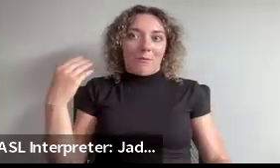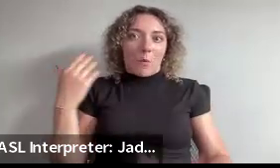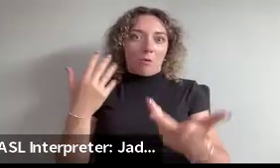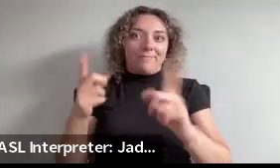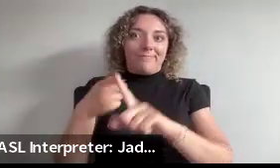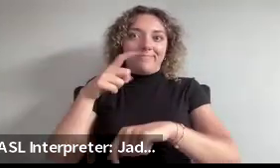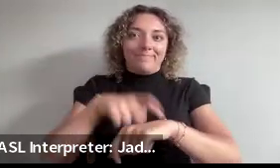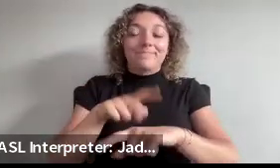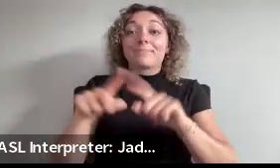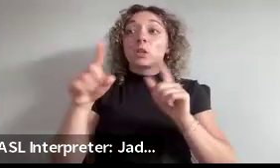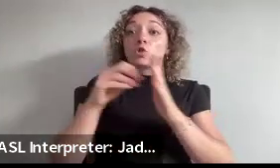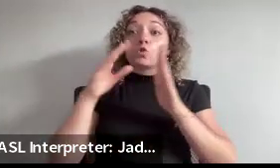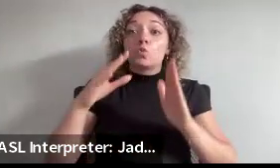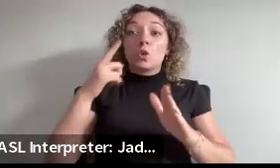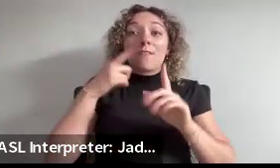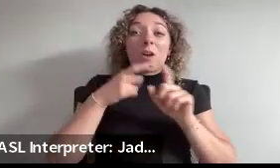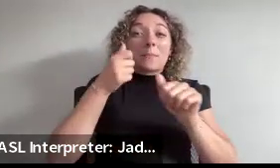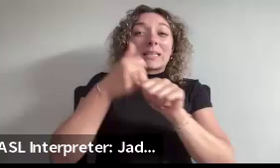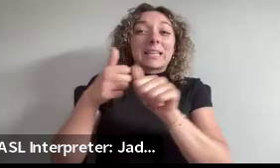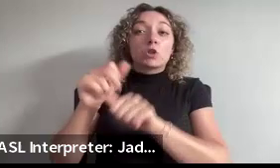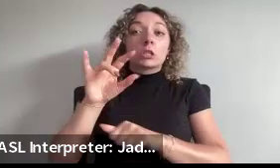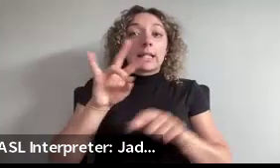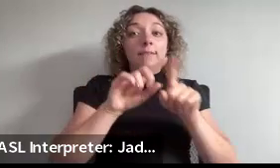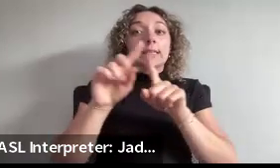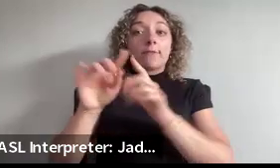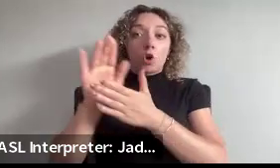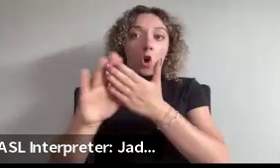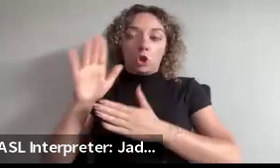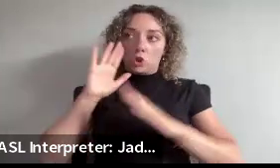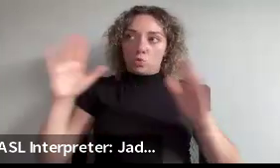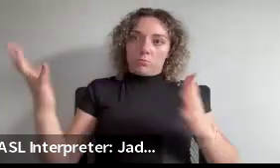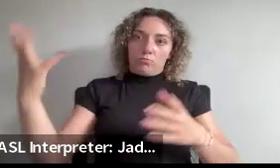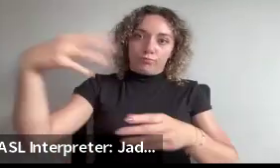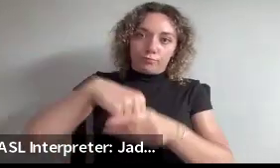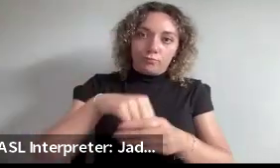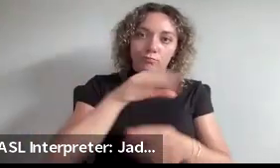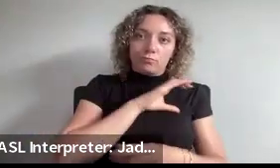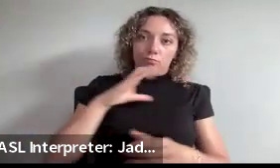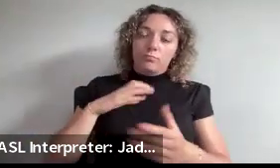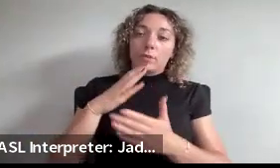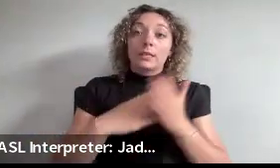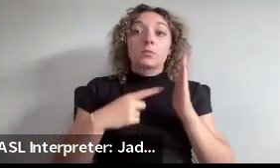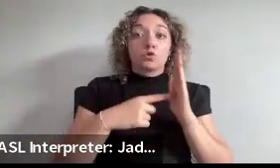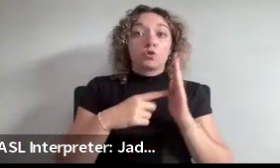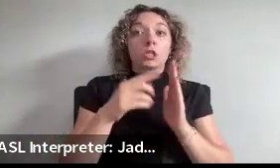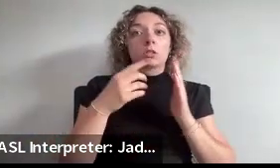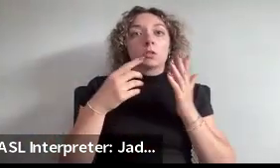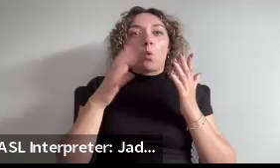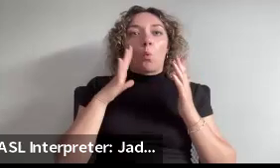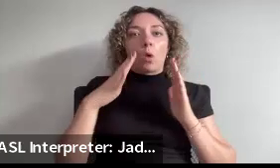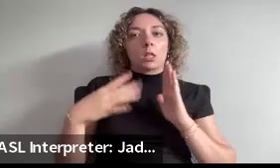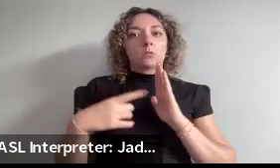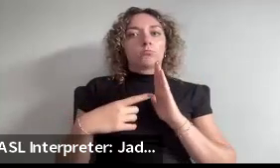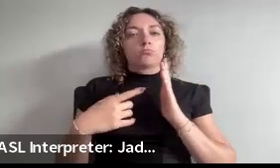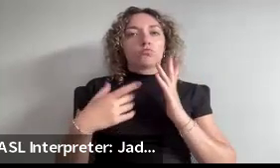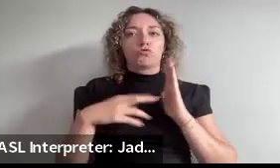of students from each of the 7 different colleges and some students representing ASI and some